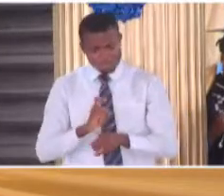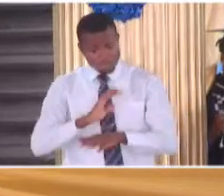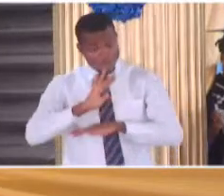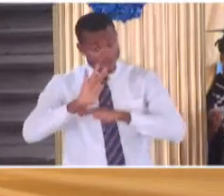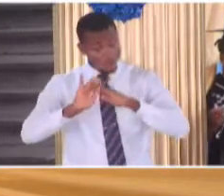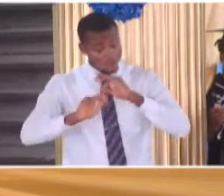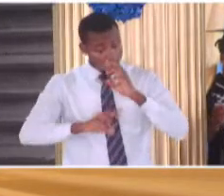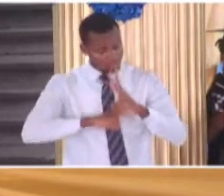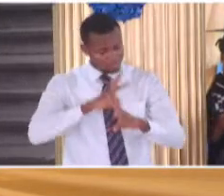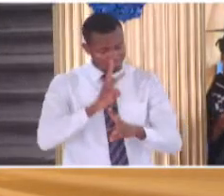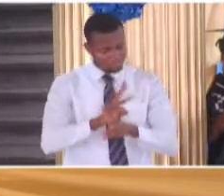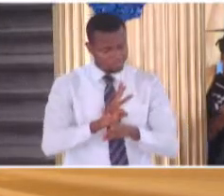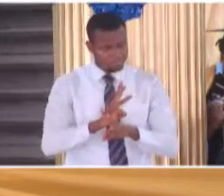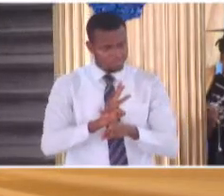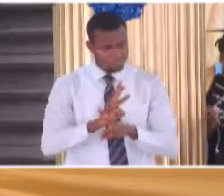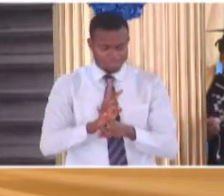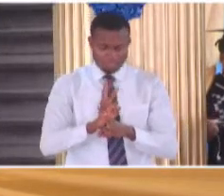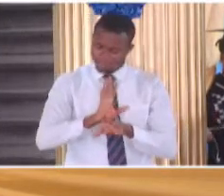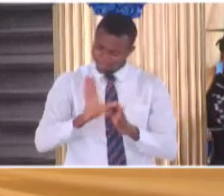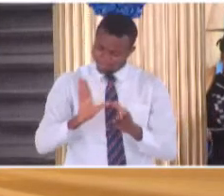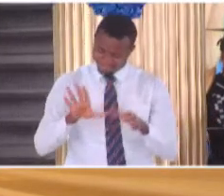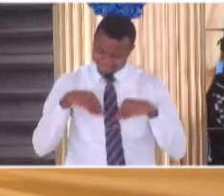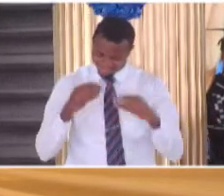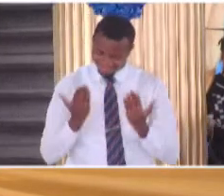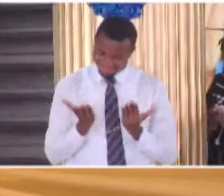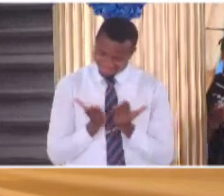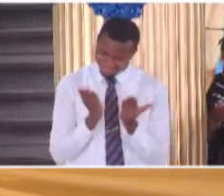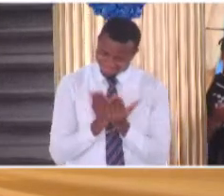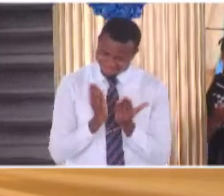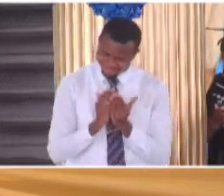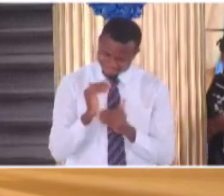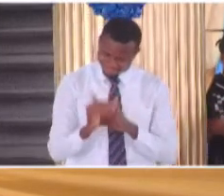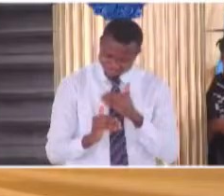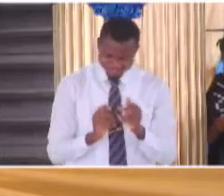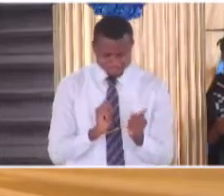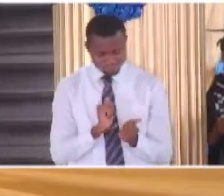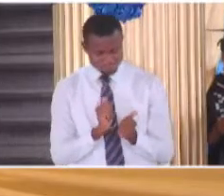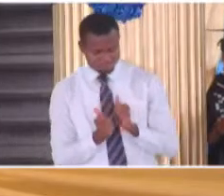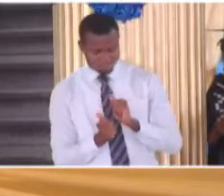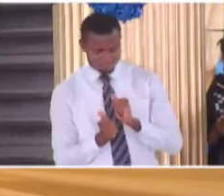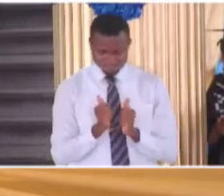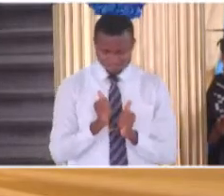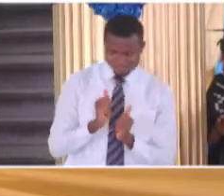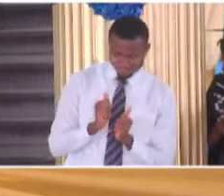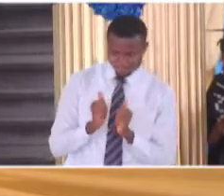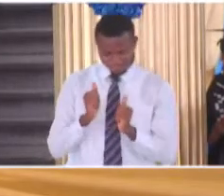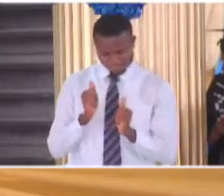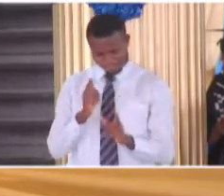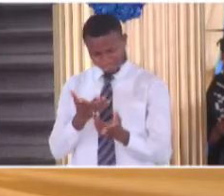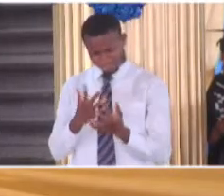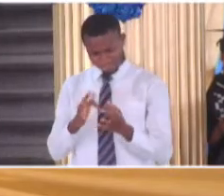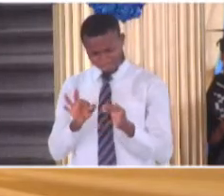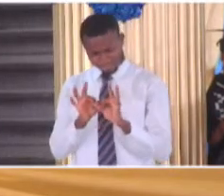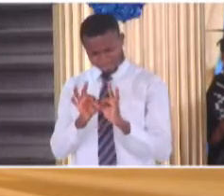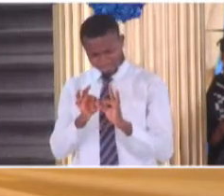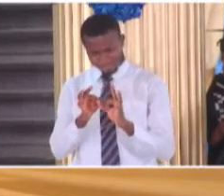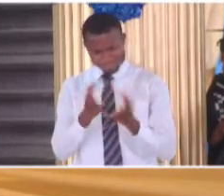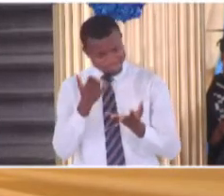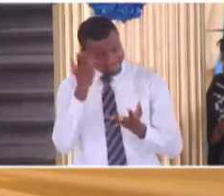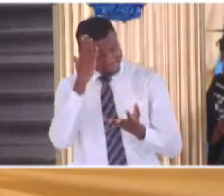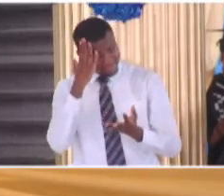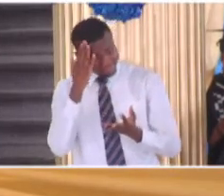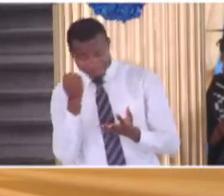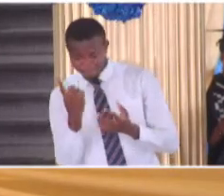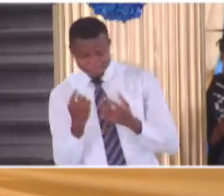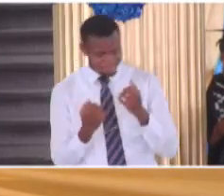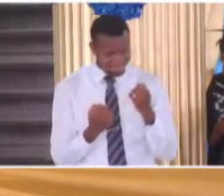globe. Our admission process remains competitive, with a keen focus on attracting high-caliber